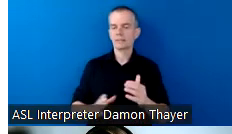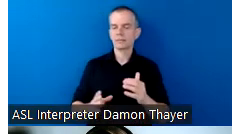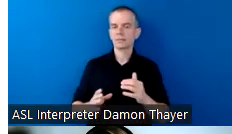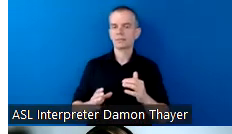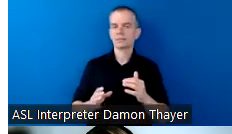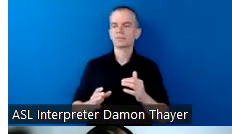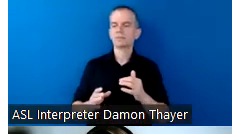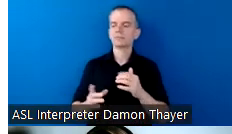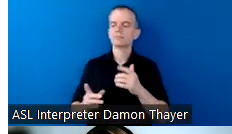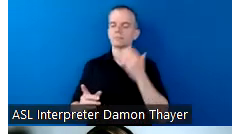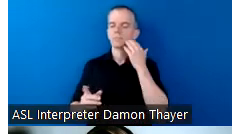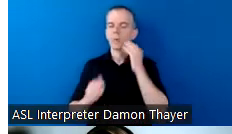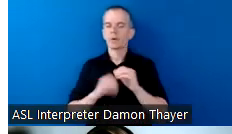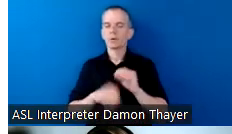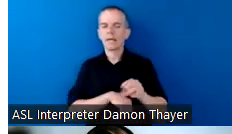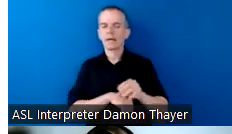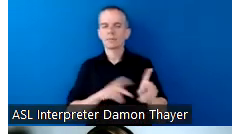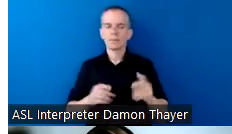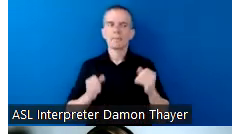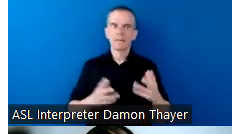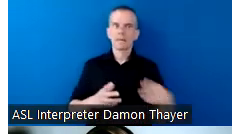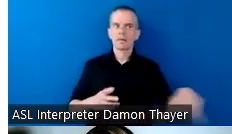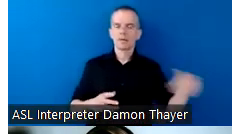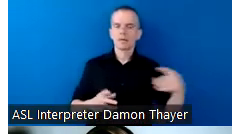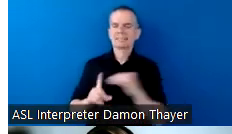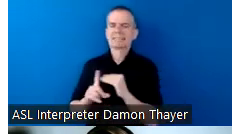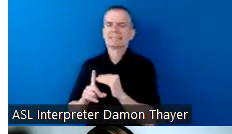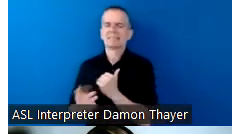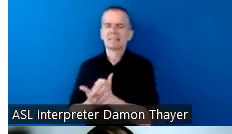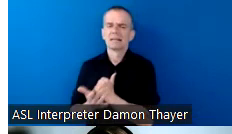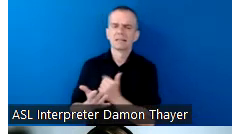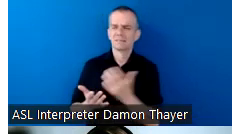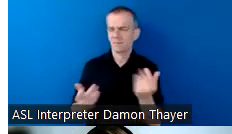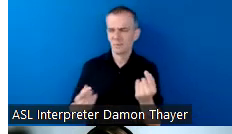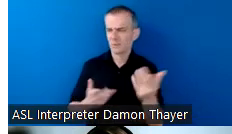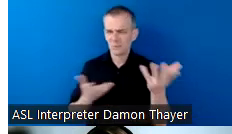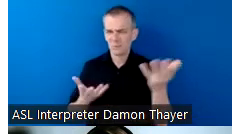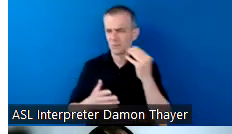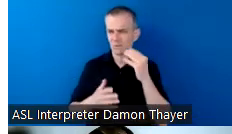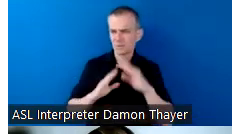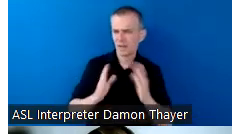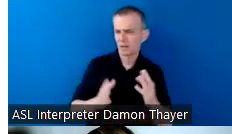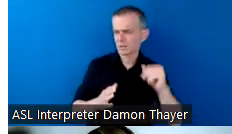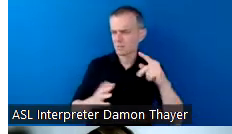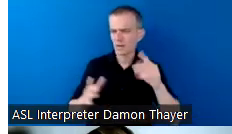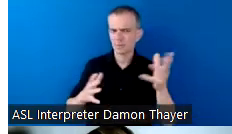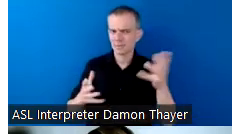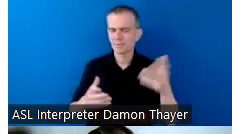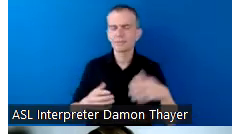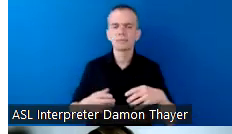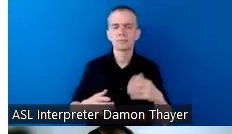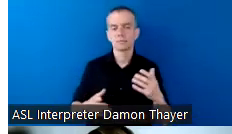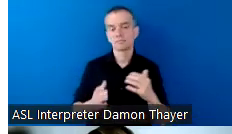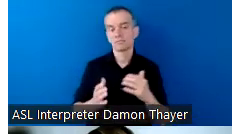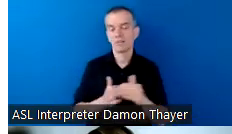counsel people, and so many people will lean into their religious leader for this kind of counseling, maybe even before they would lean into